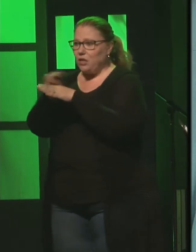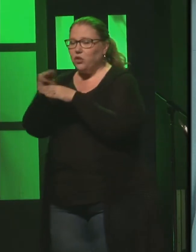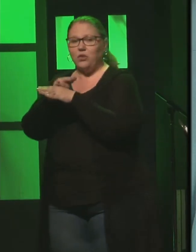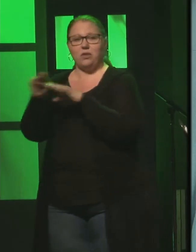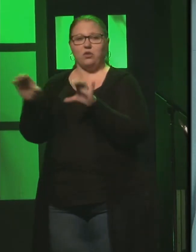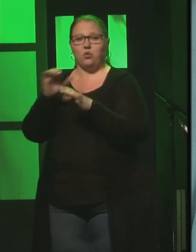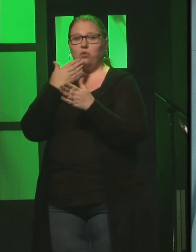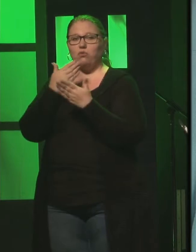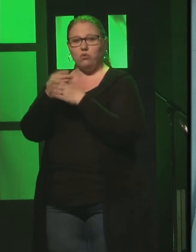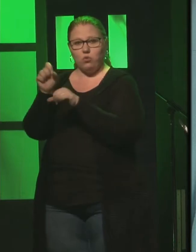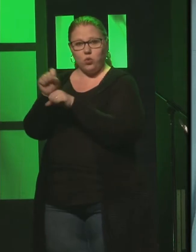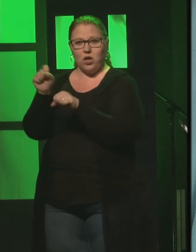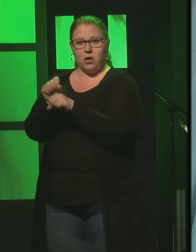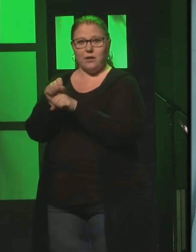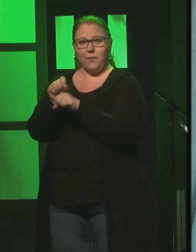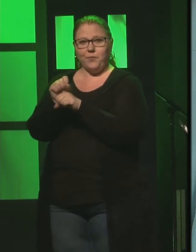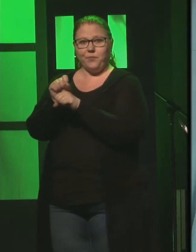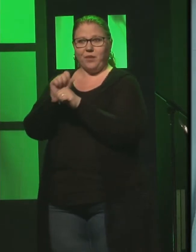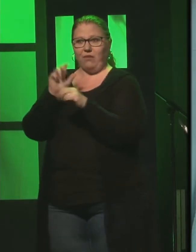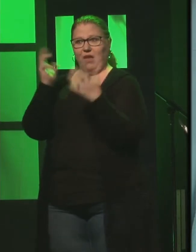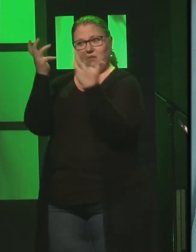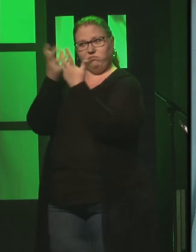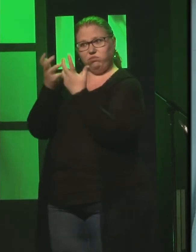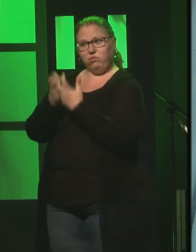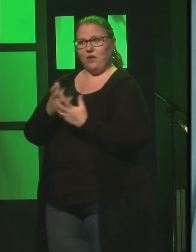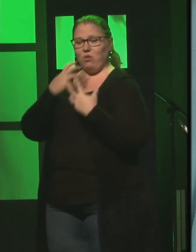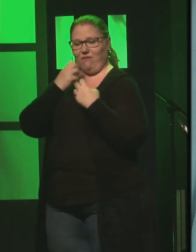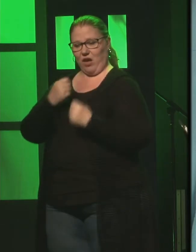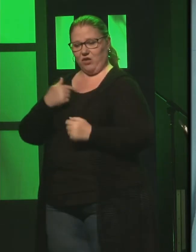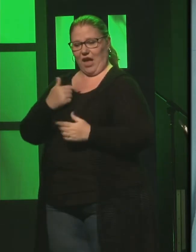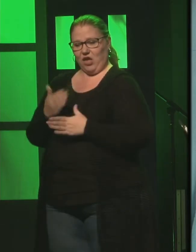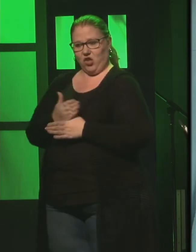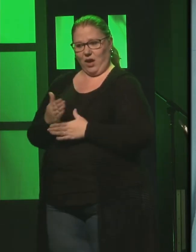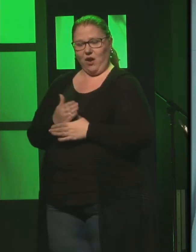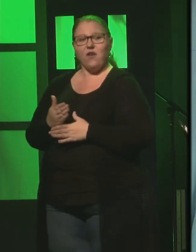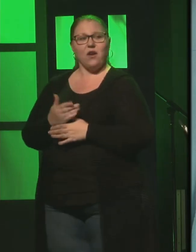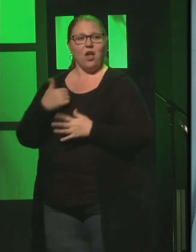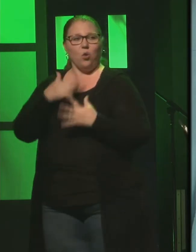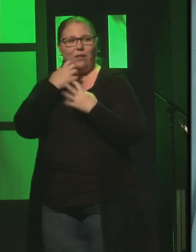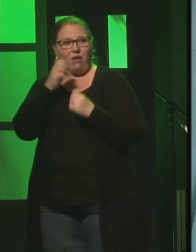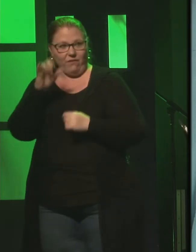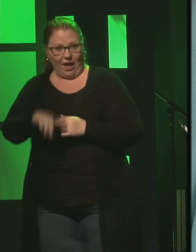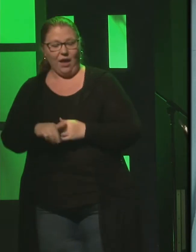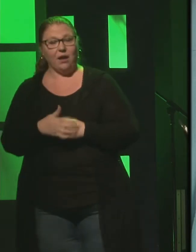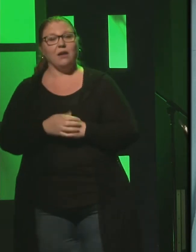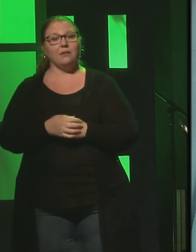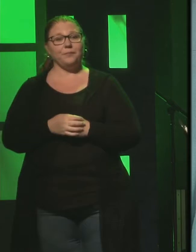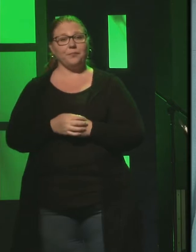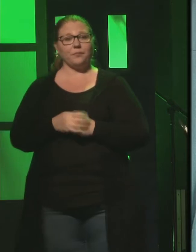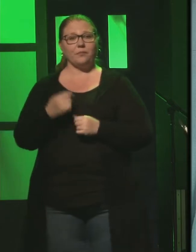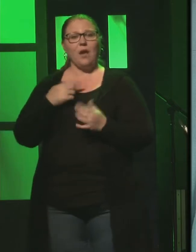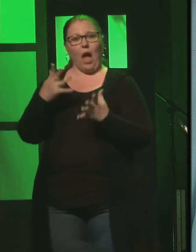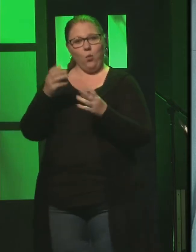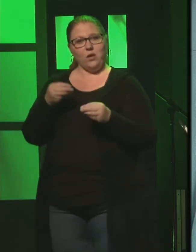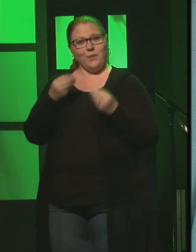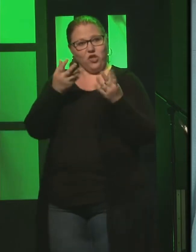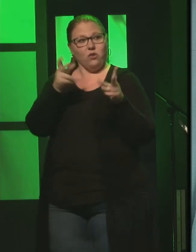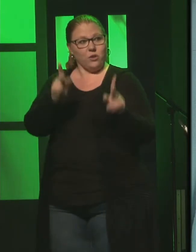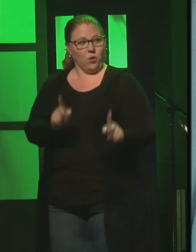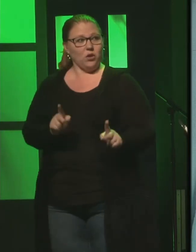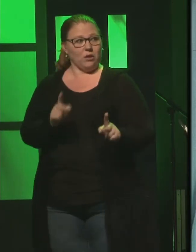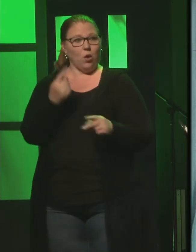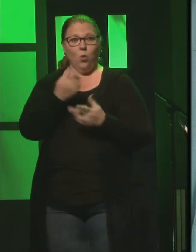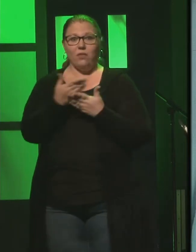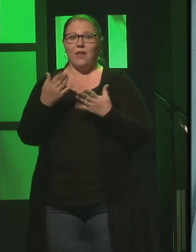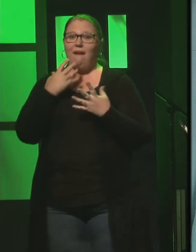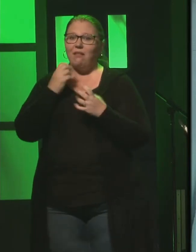are doing good work, that are in alignment with values that I share, my wife and I share. We love that. Like, I want to be a generous person. One of the things